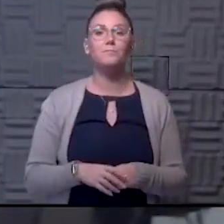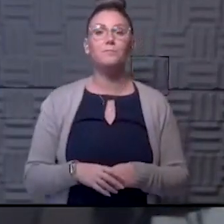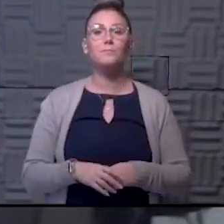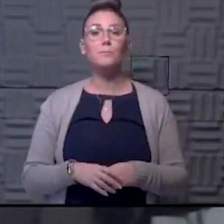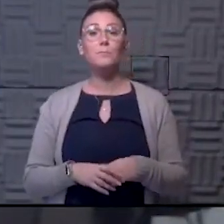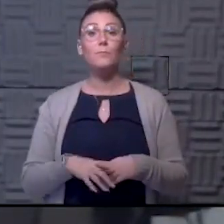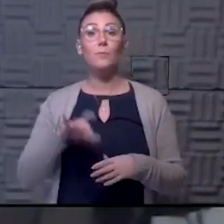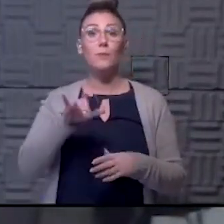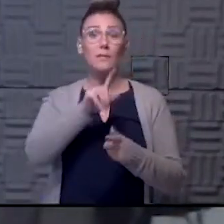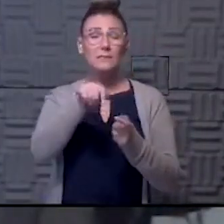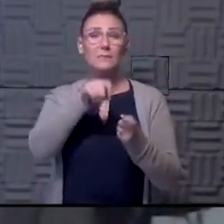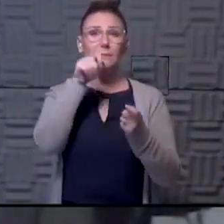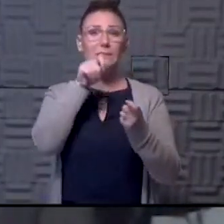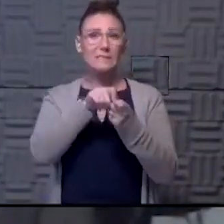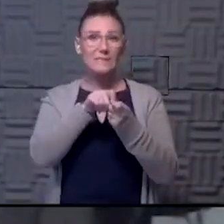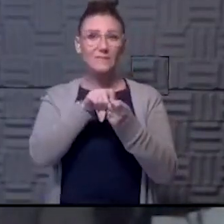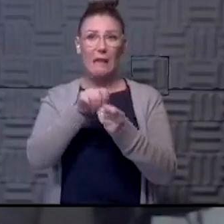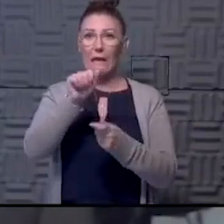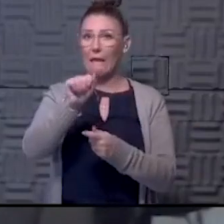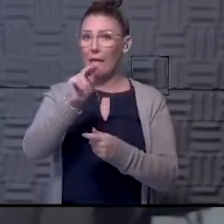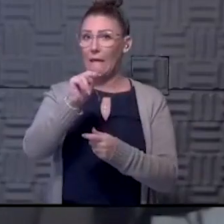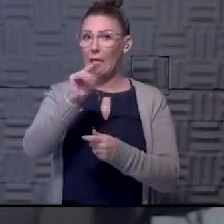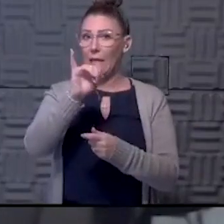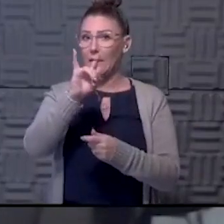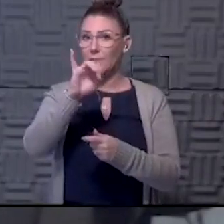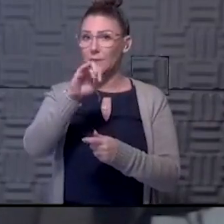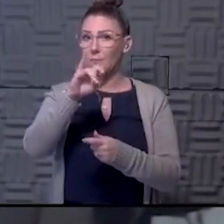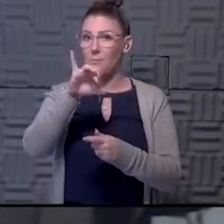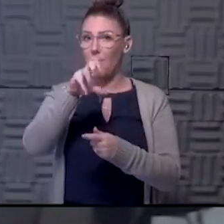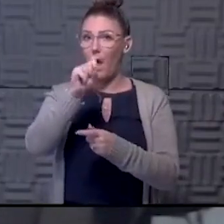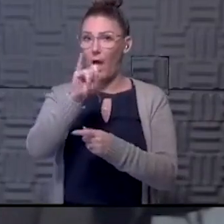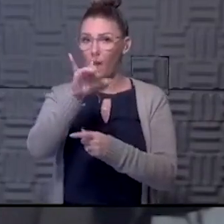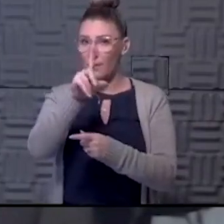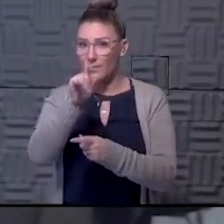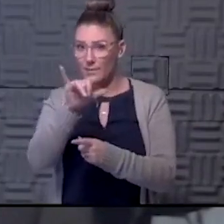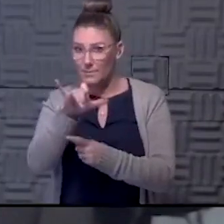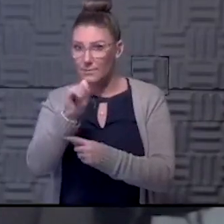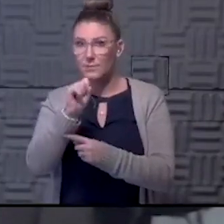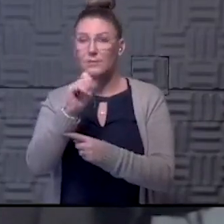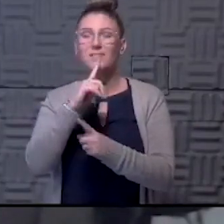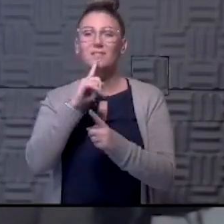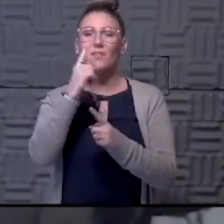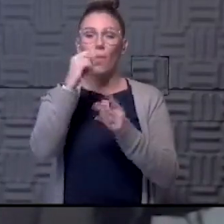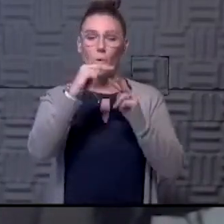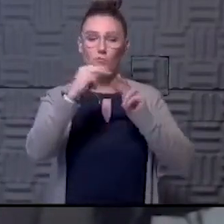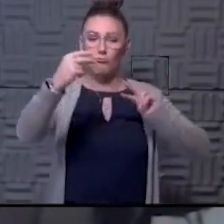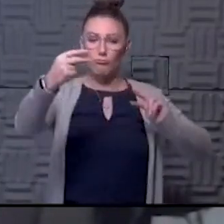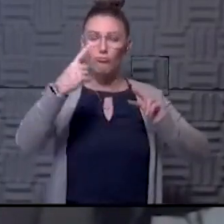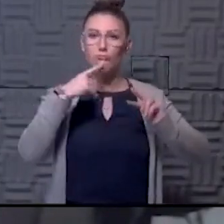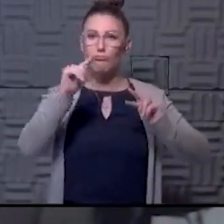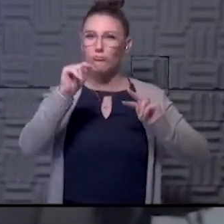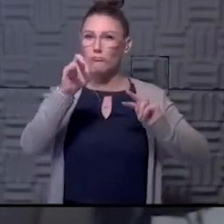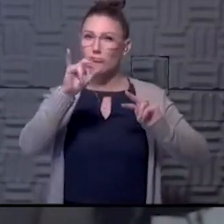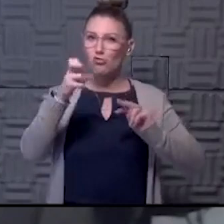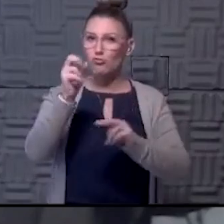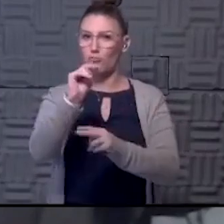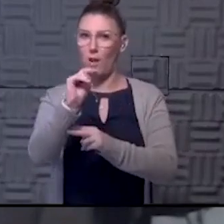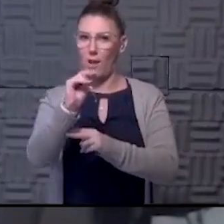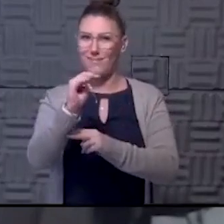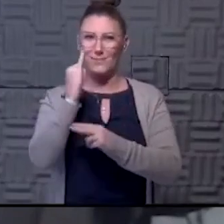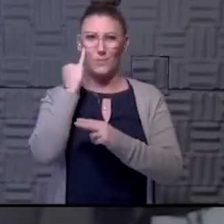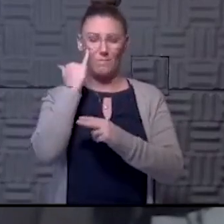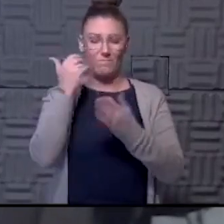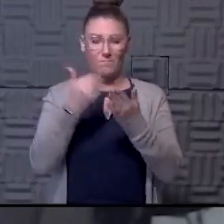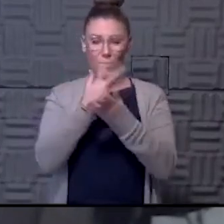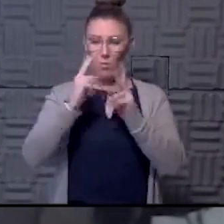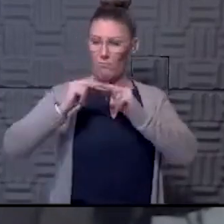specific antibodies that were developed to the strains that were out there. So I think it's to be determined a little bit. It depends on exactly